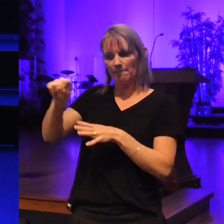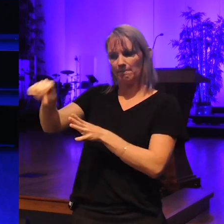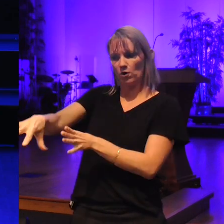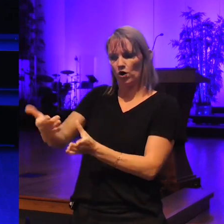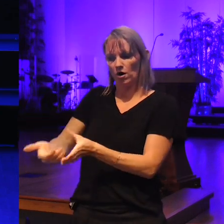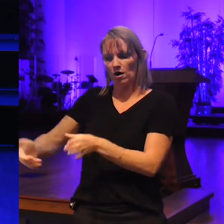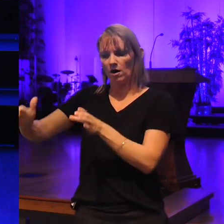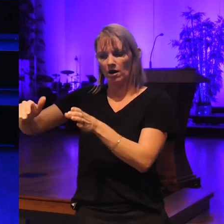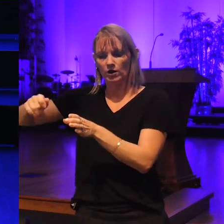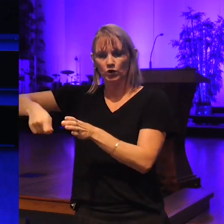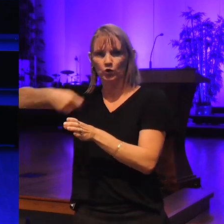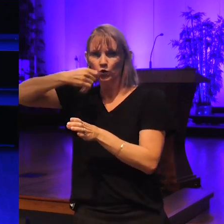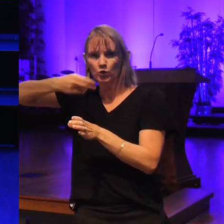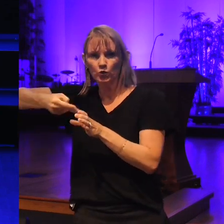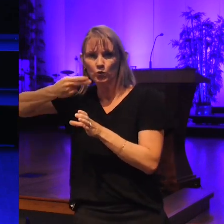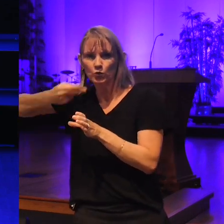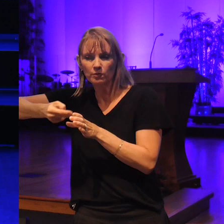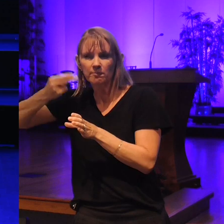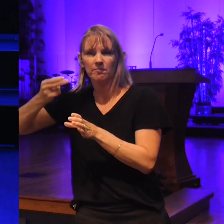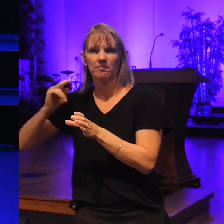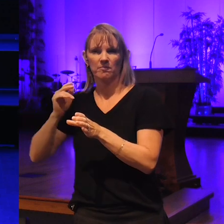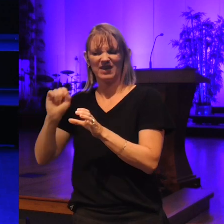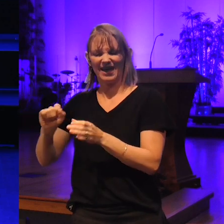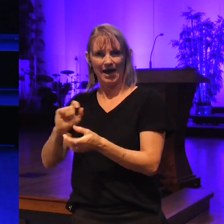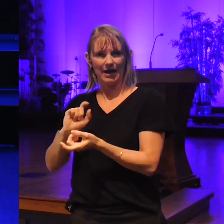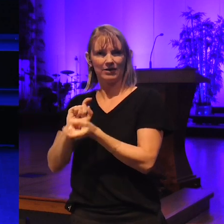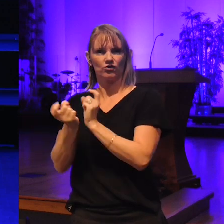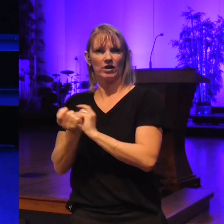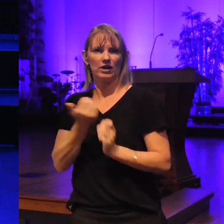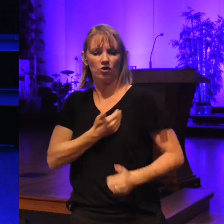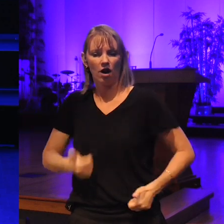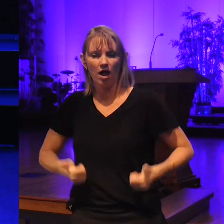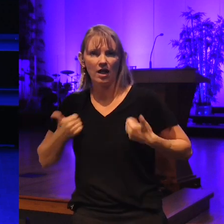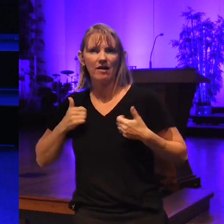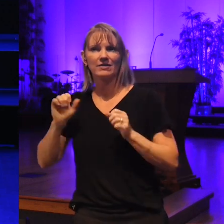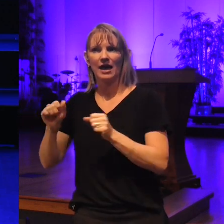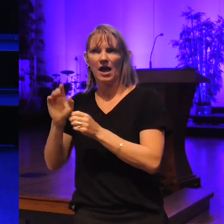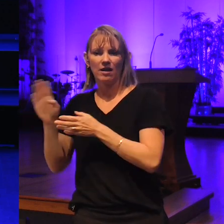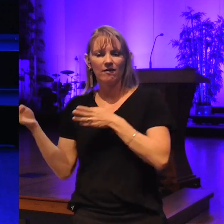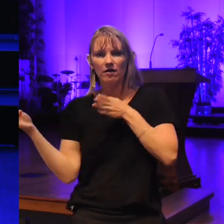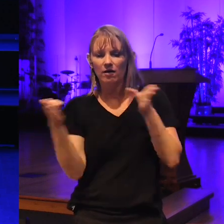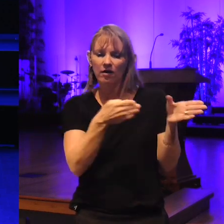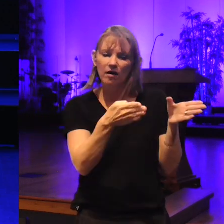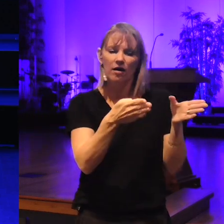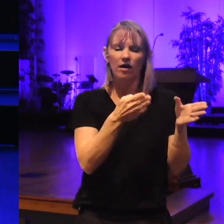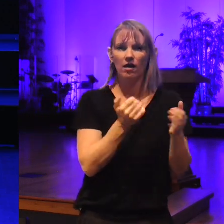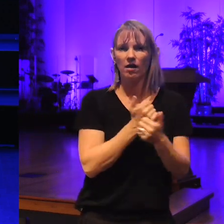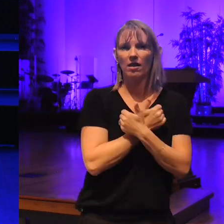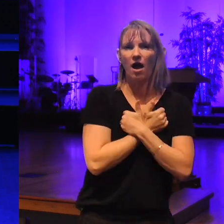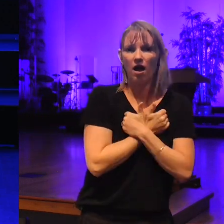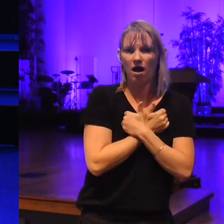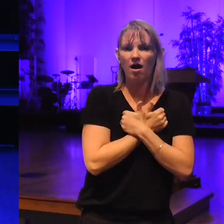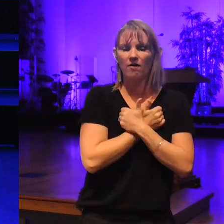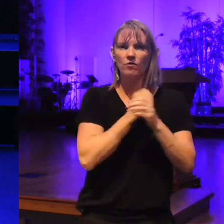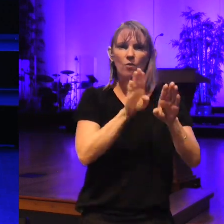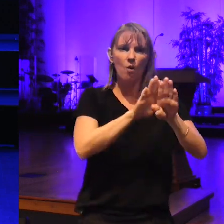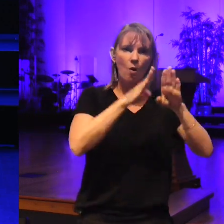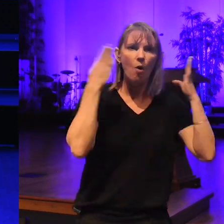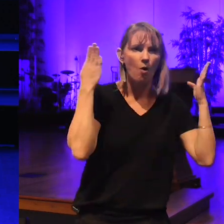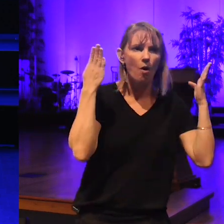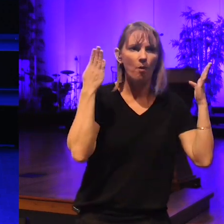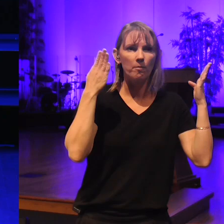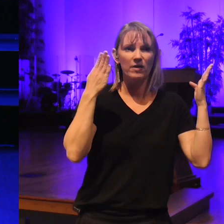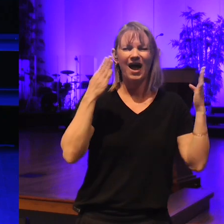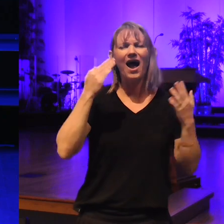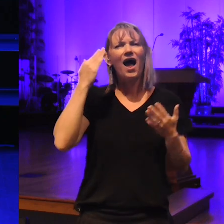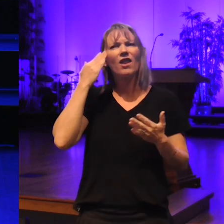and we can change our lives. We can move towards that love. We can have the door open in love. And I know